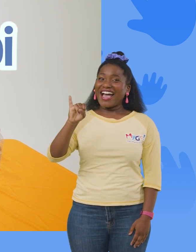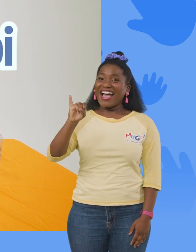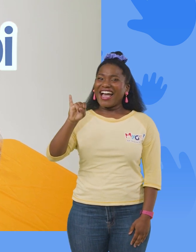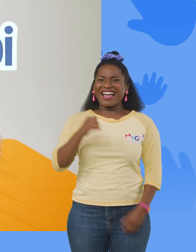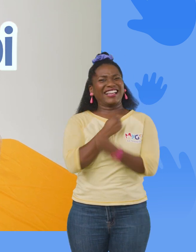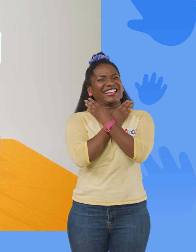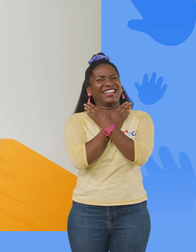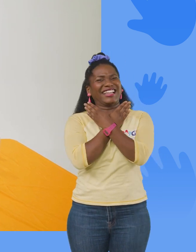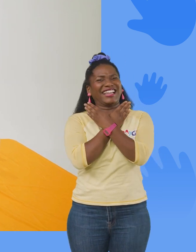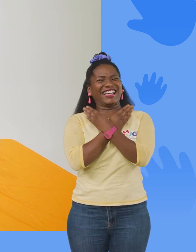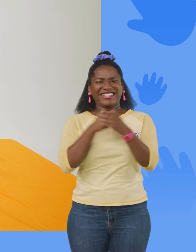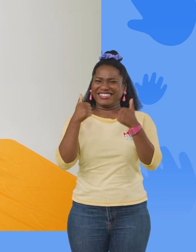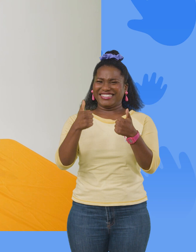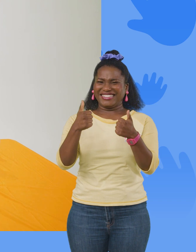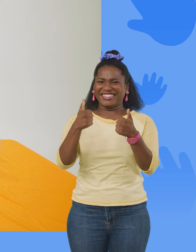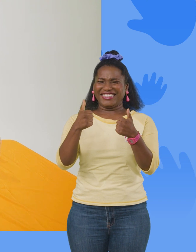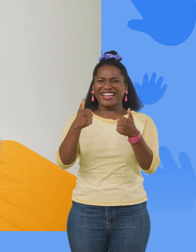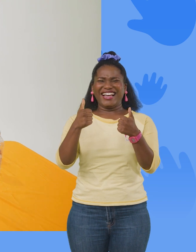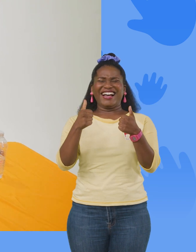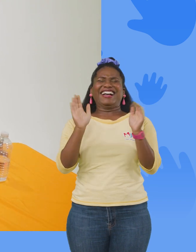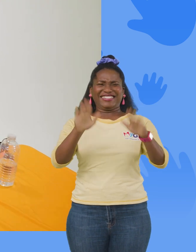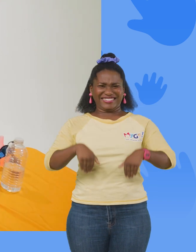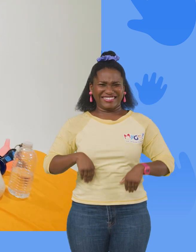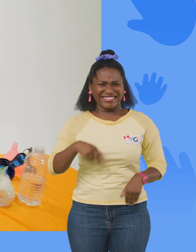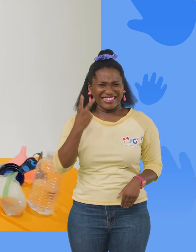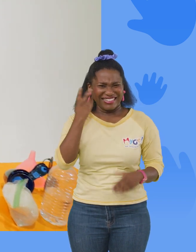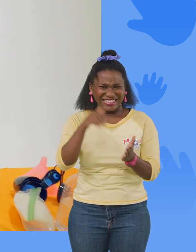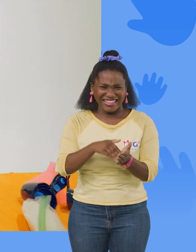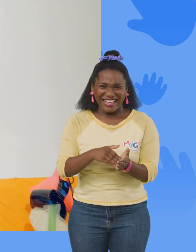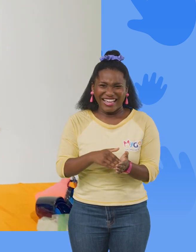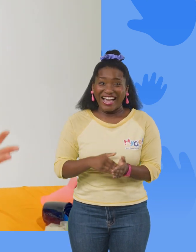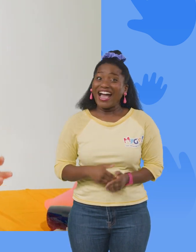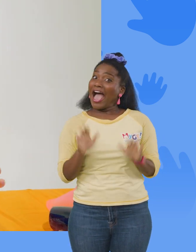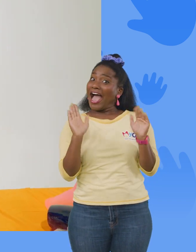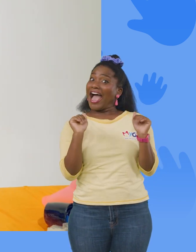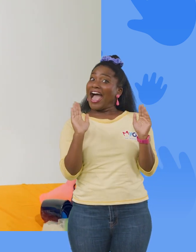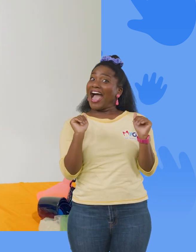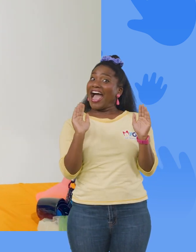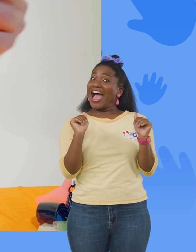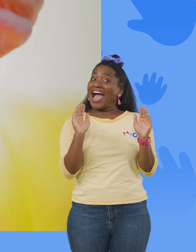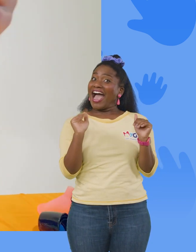B-L-I-P-P-I. Blippi. Good job. All right. See you again.